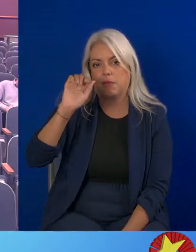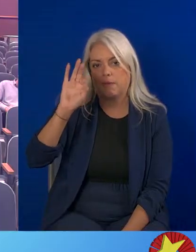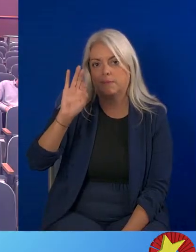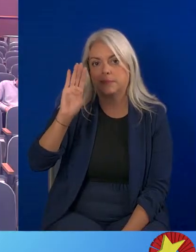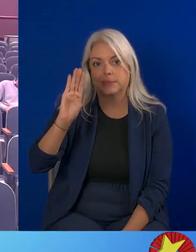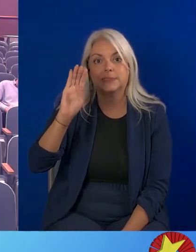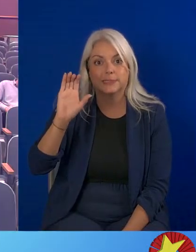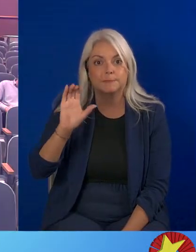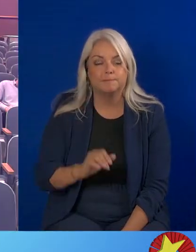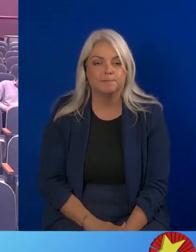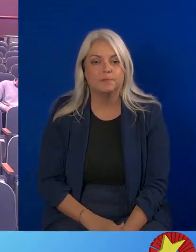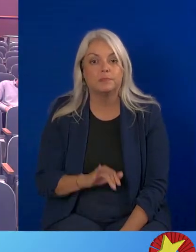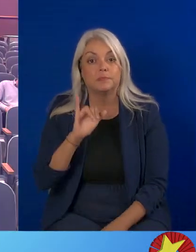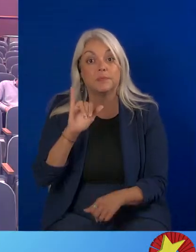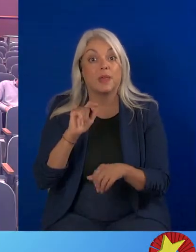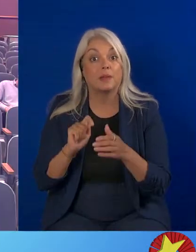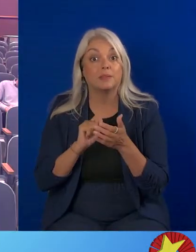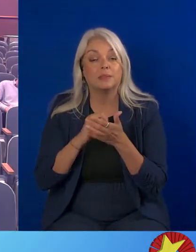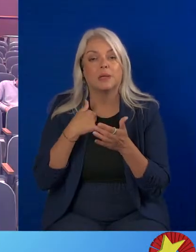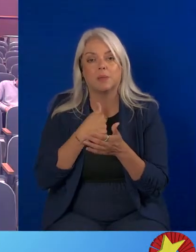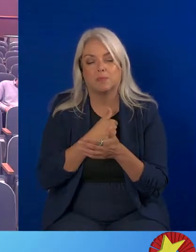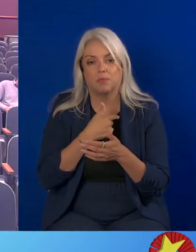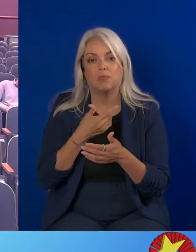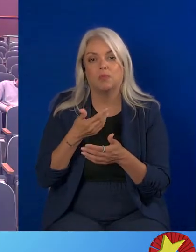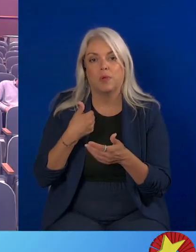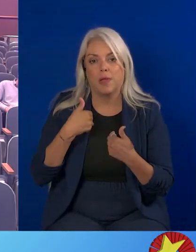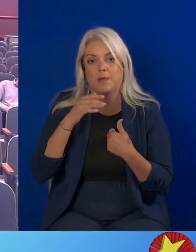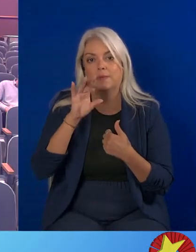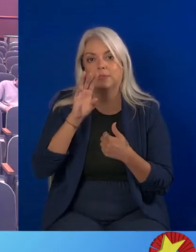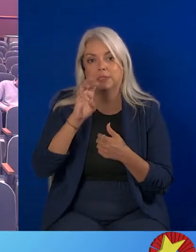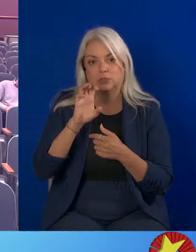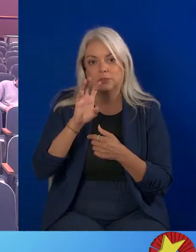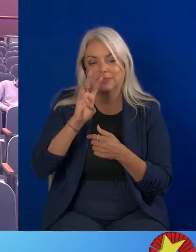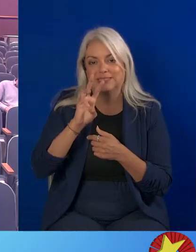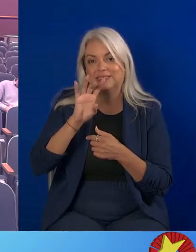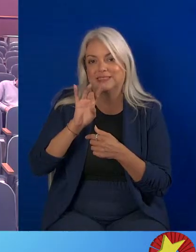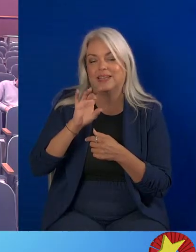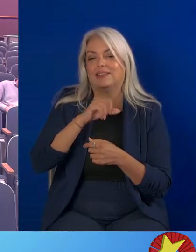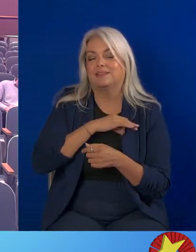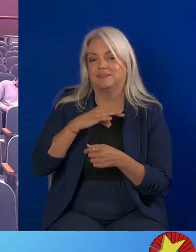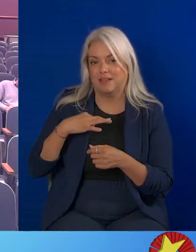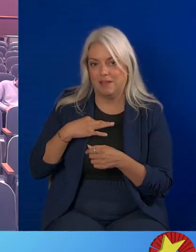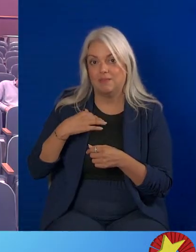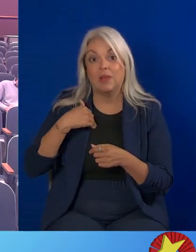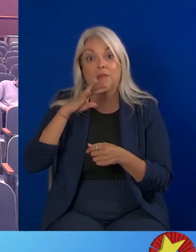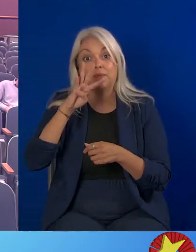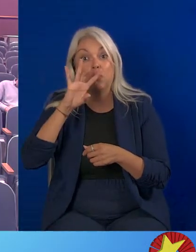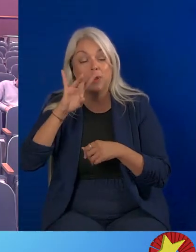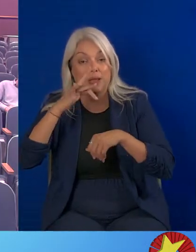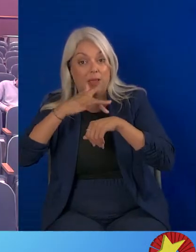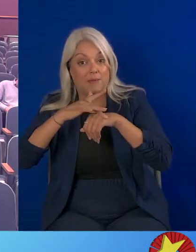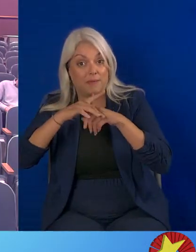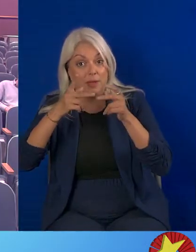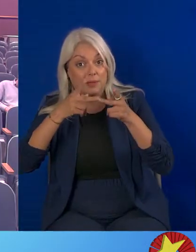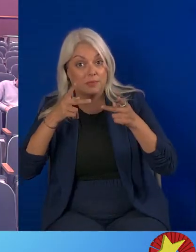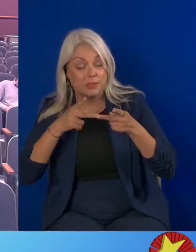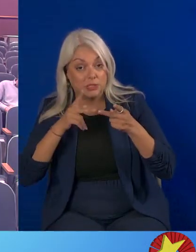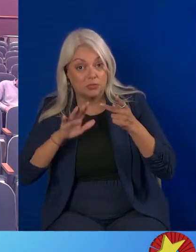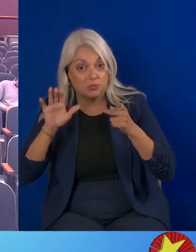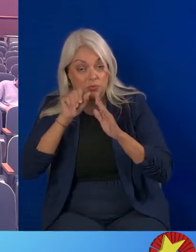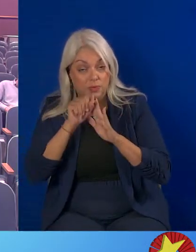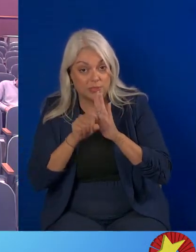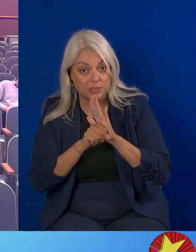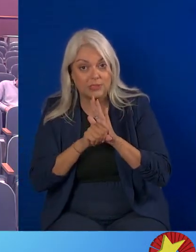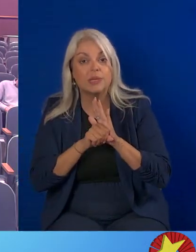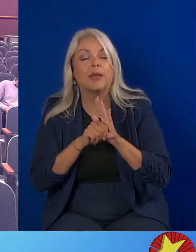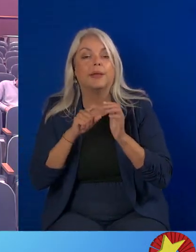At that time, we employed 668 staff. There were 48 vacancies across the state, which